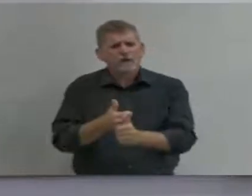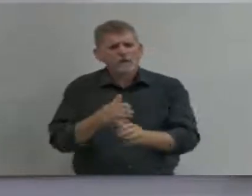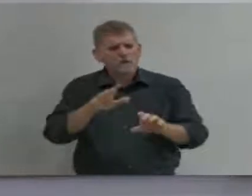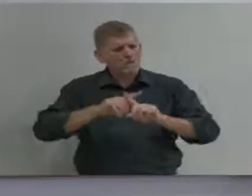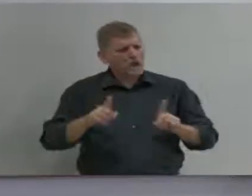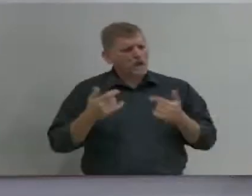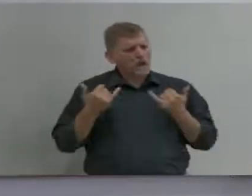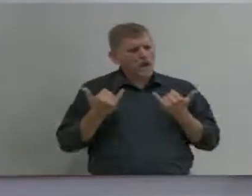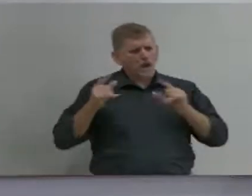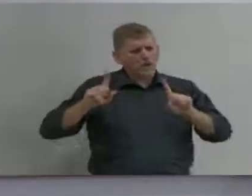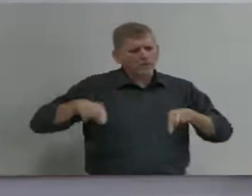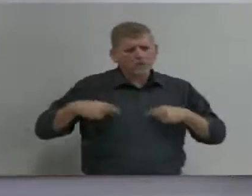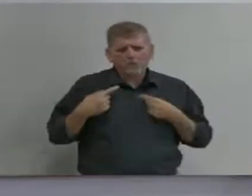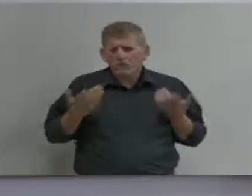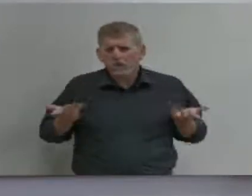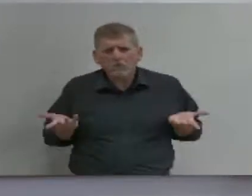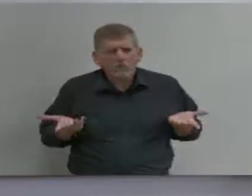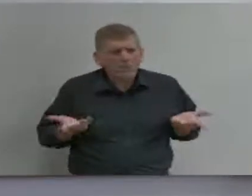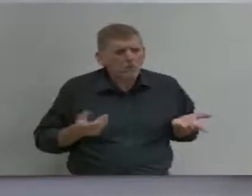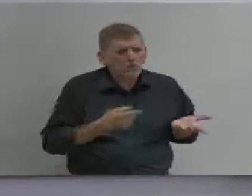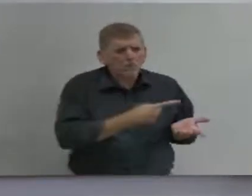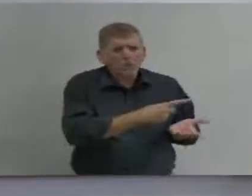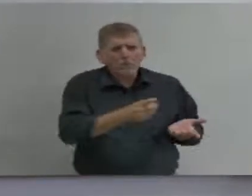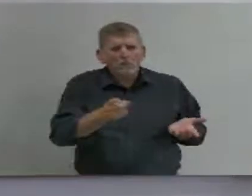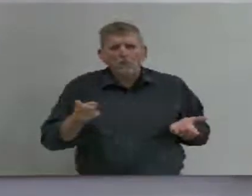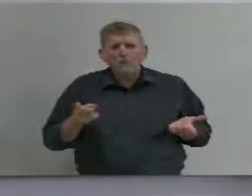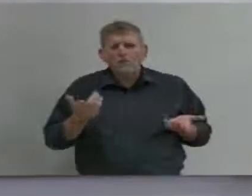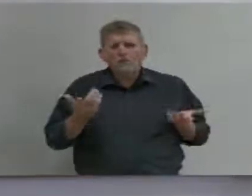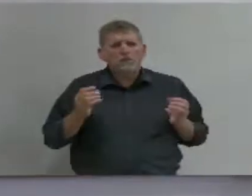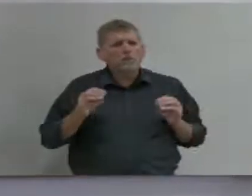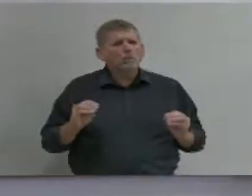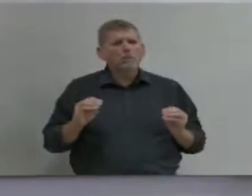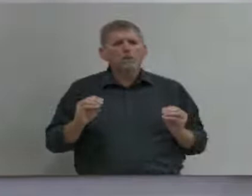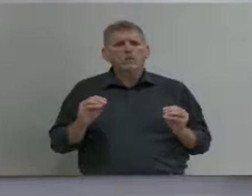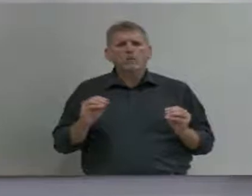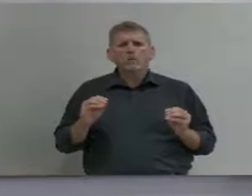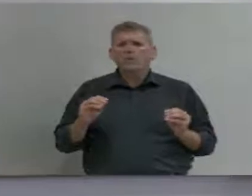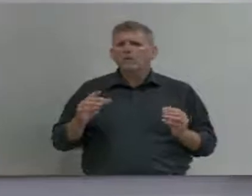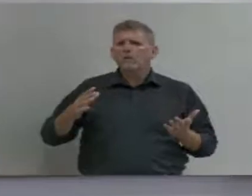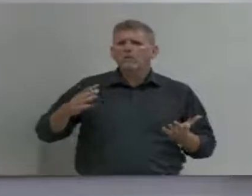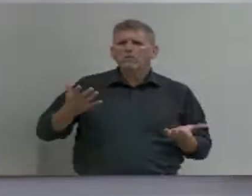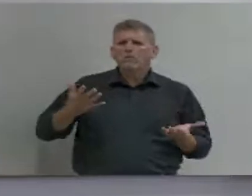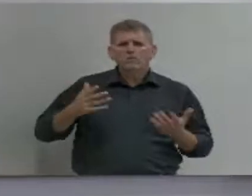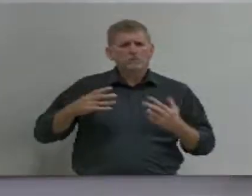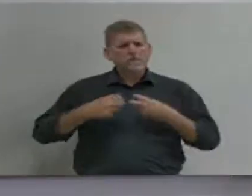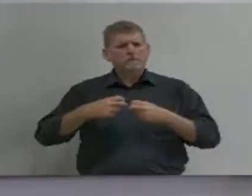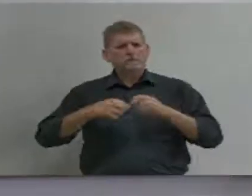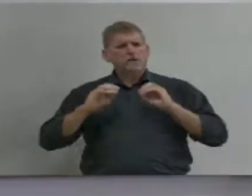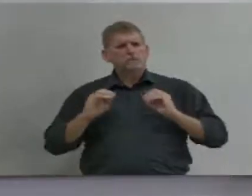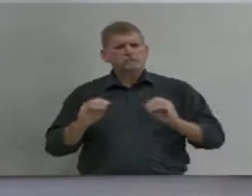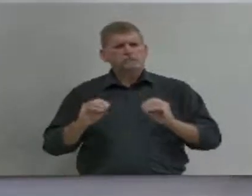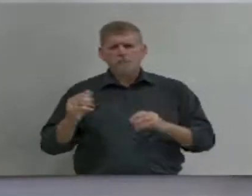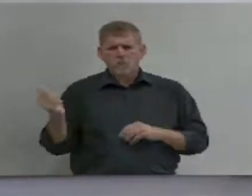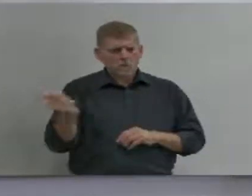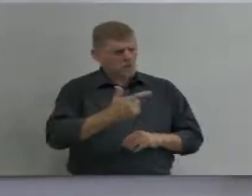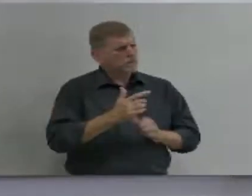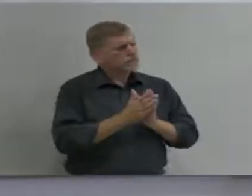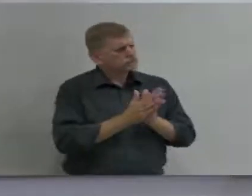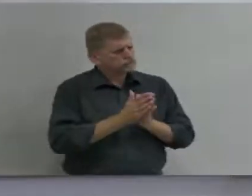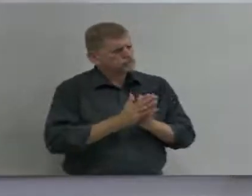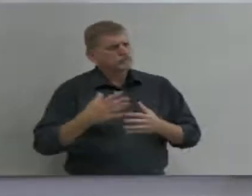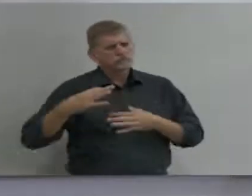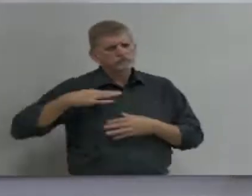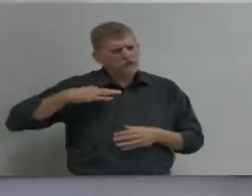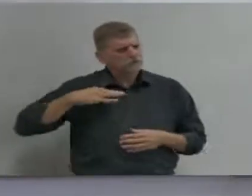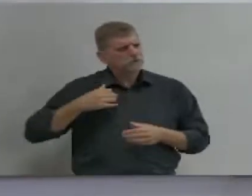one ticket. Voluntary compliance has been significant, and we're appreciative of that. But again,